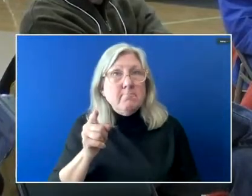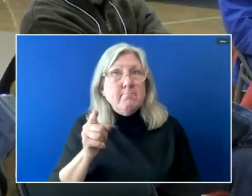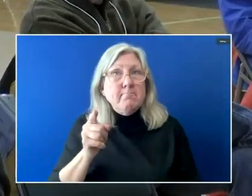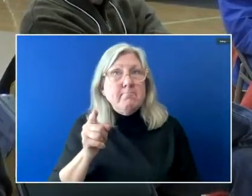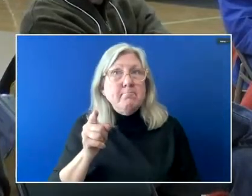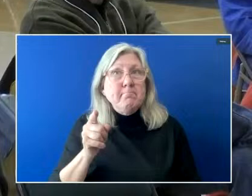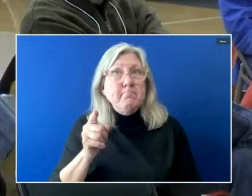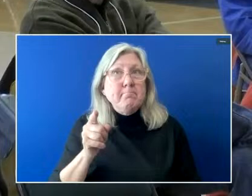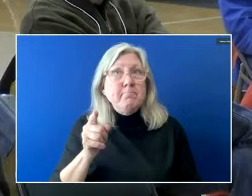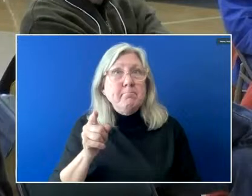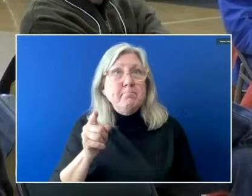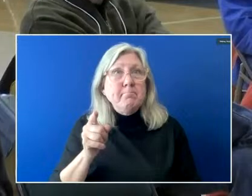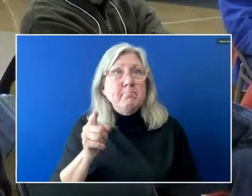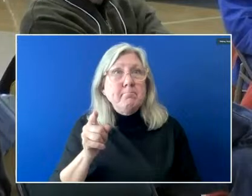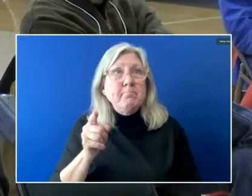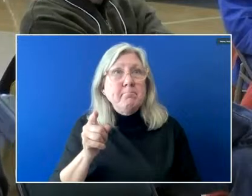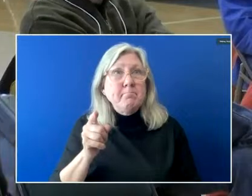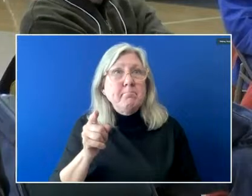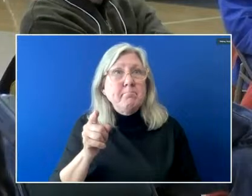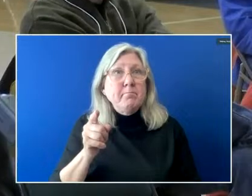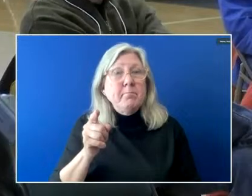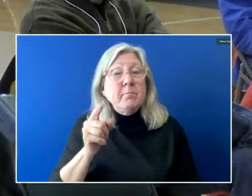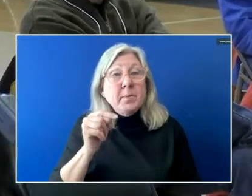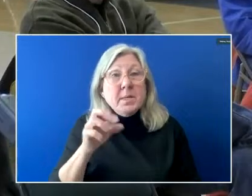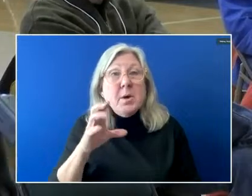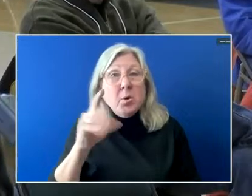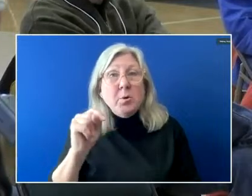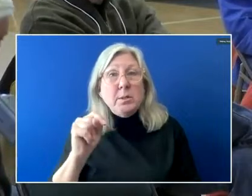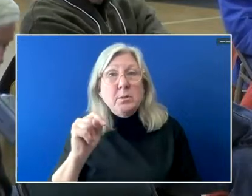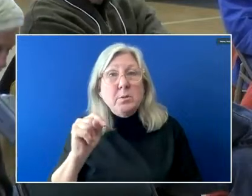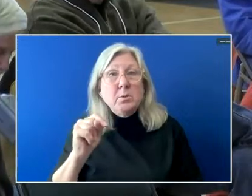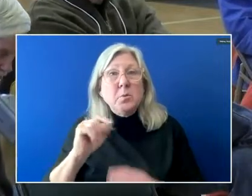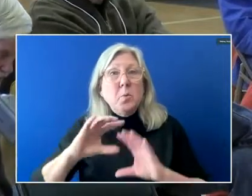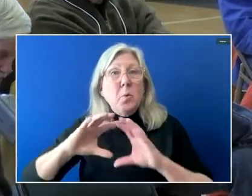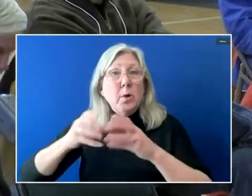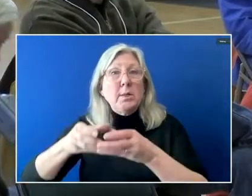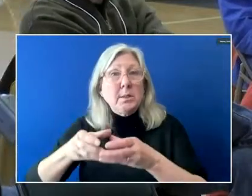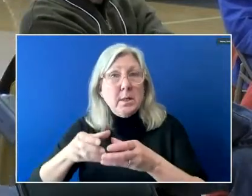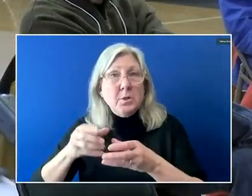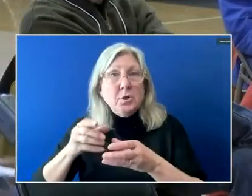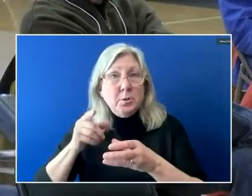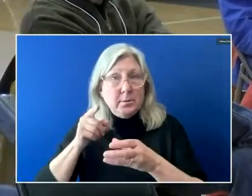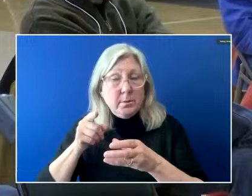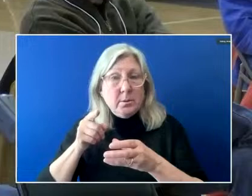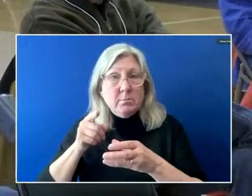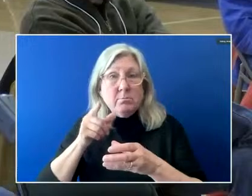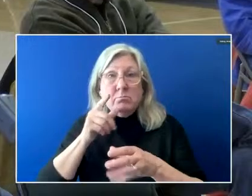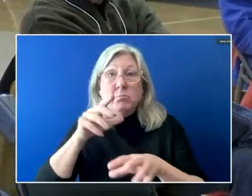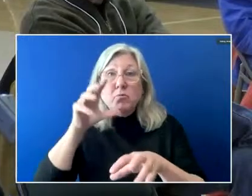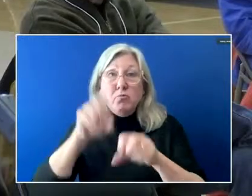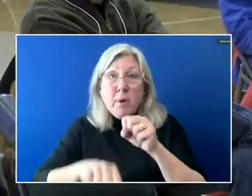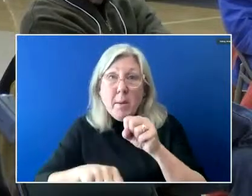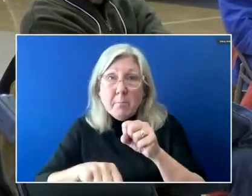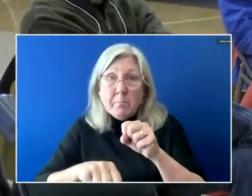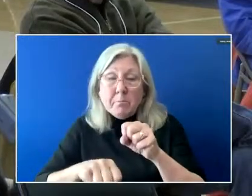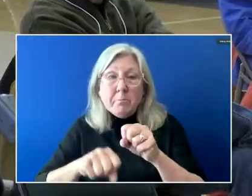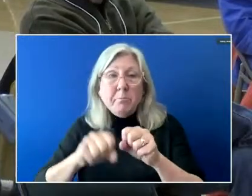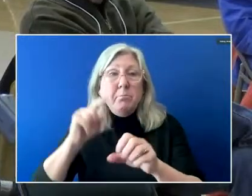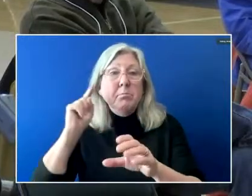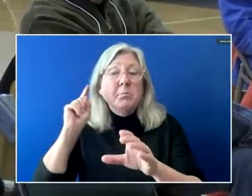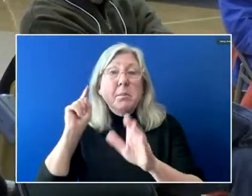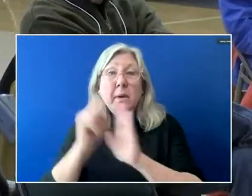is a terrorist organization that rapes that